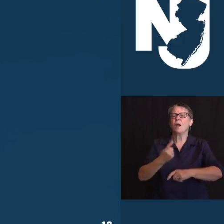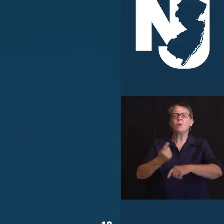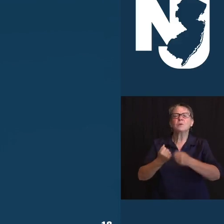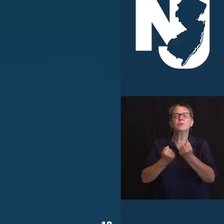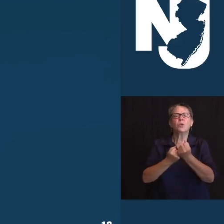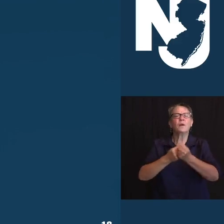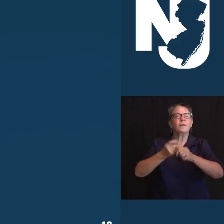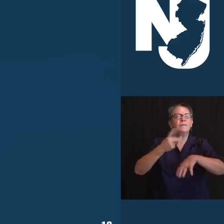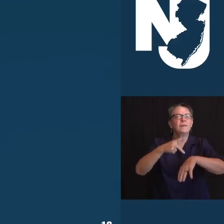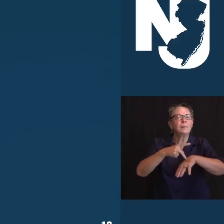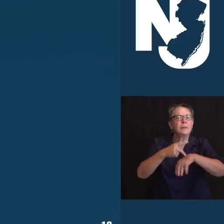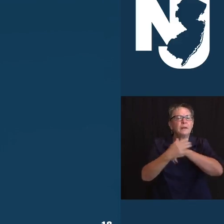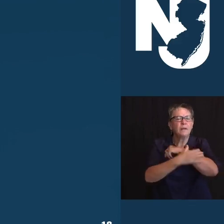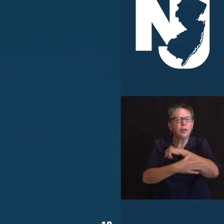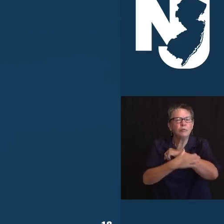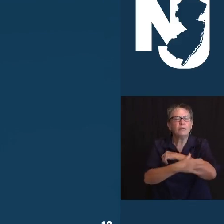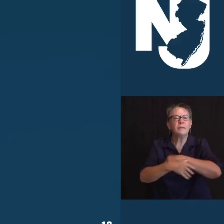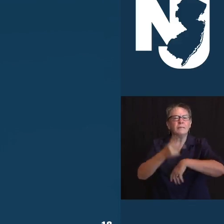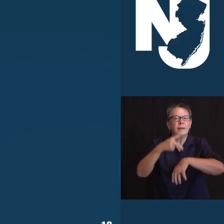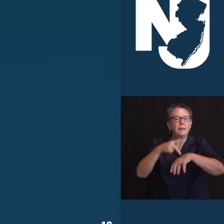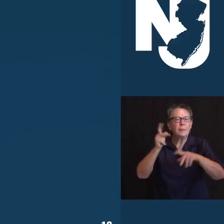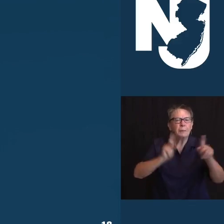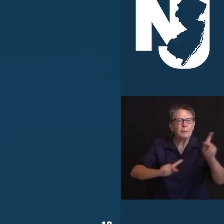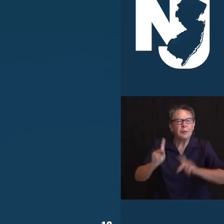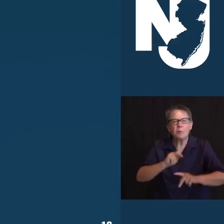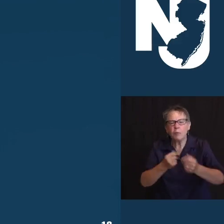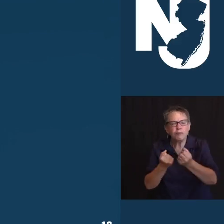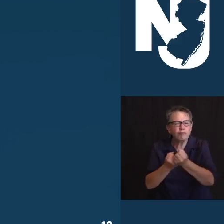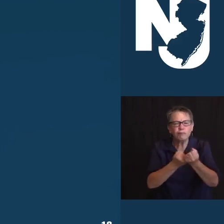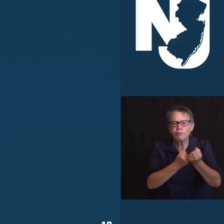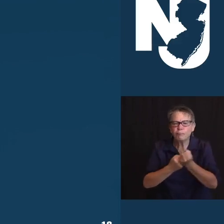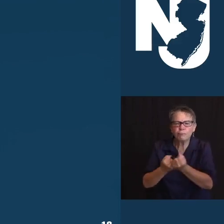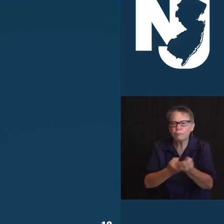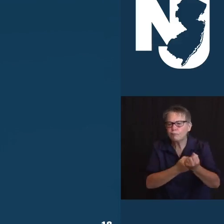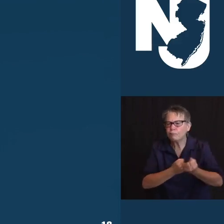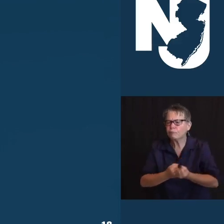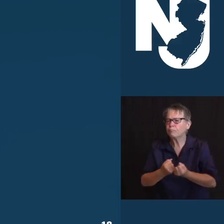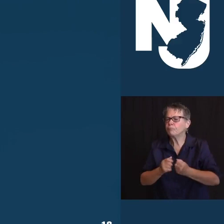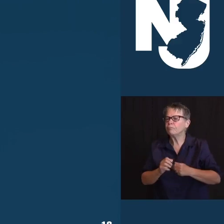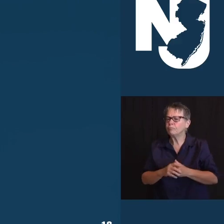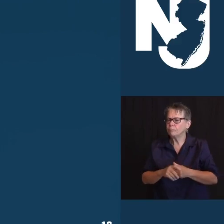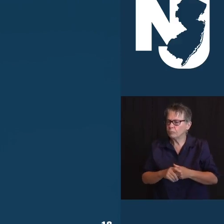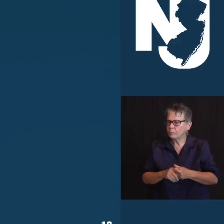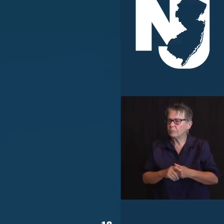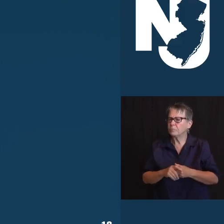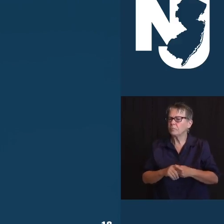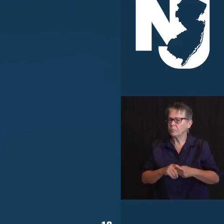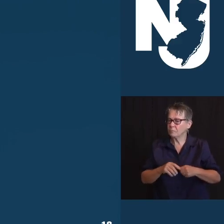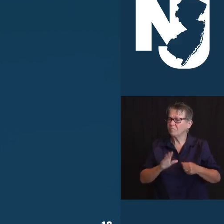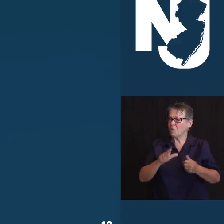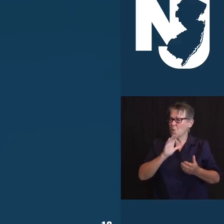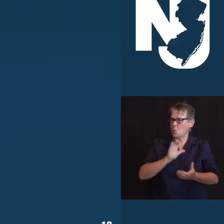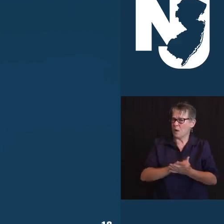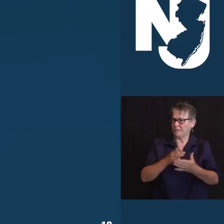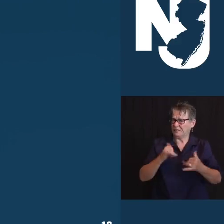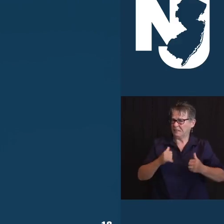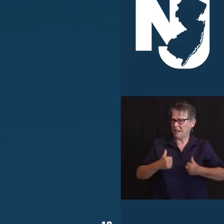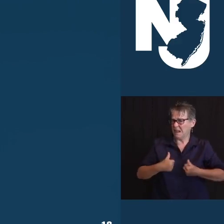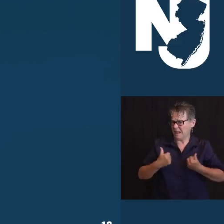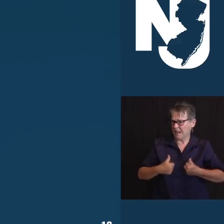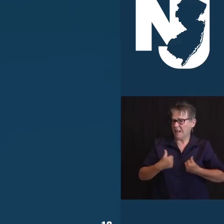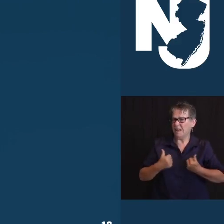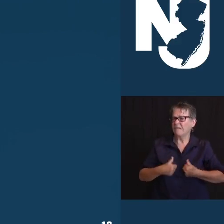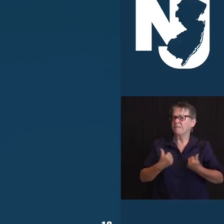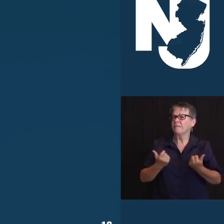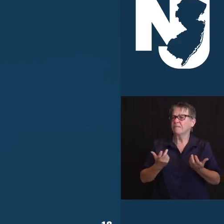in the Philippines. Dr. Ferraris leaves behind his wife, Madonna, who, by the way, Judy, lost her brother literally 1 week